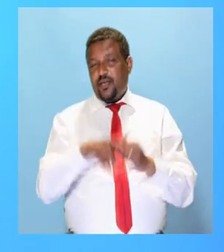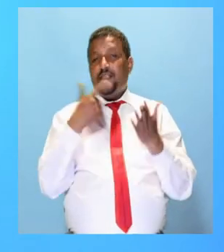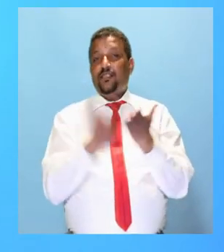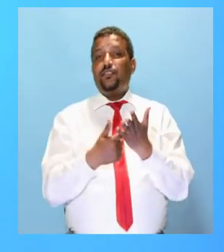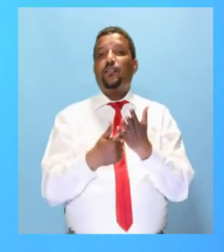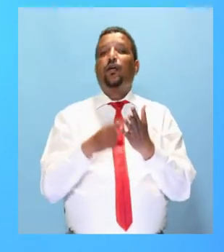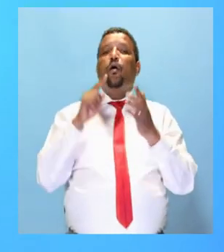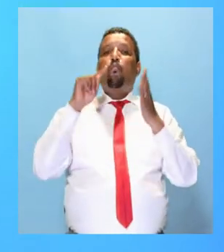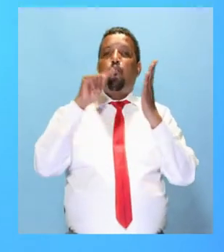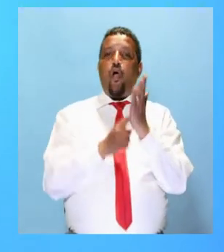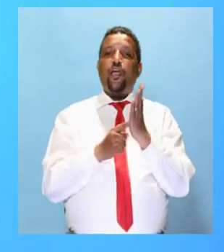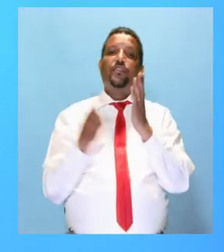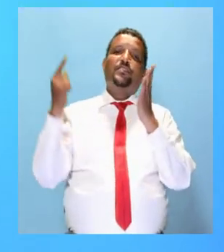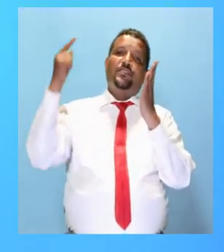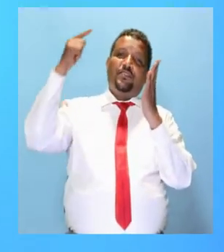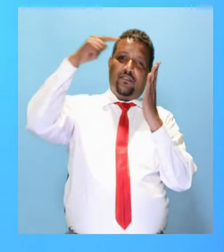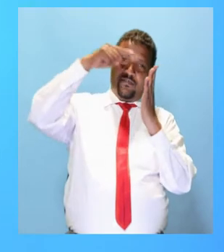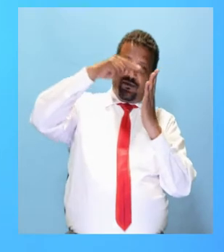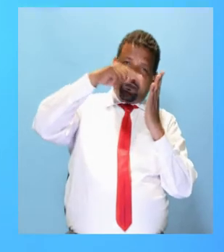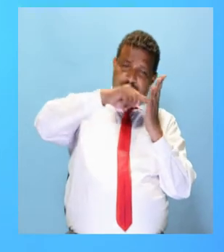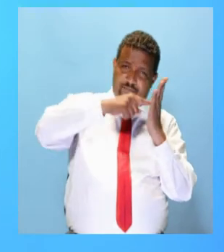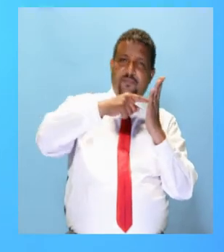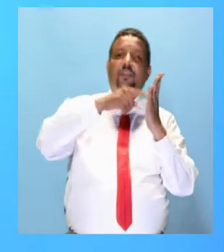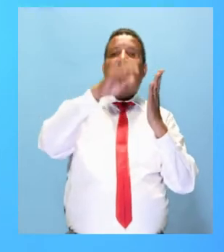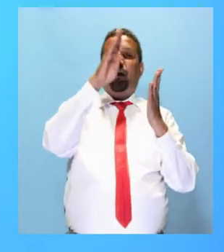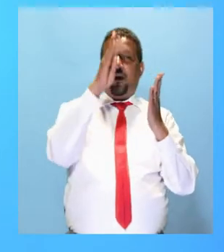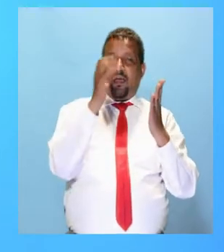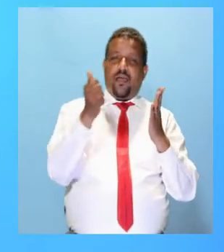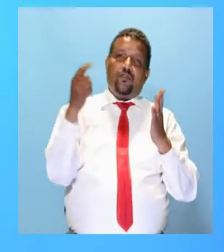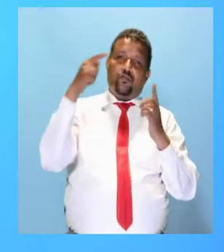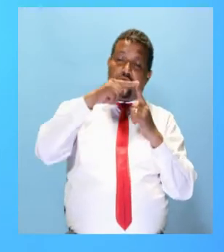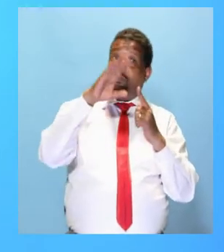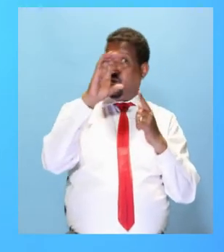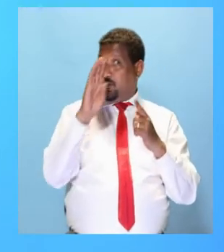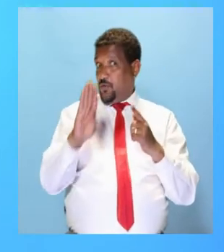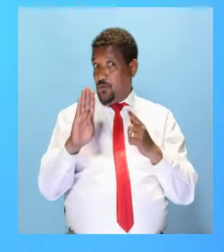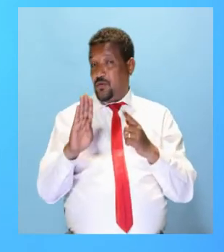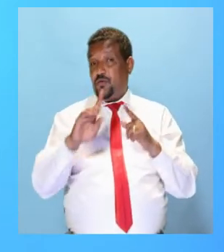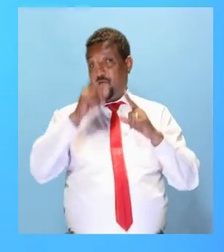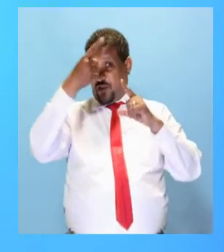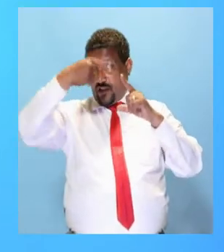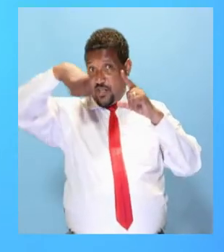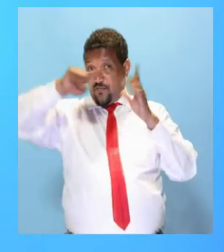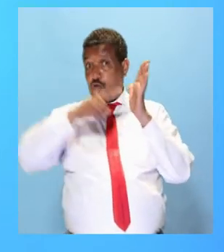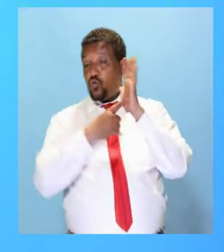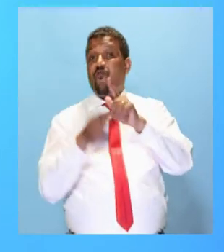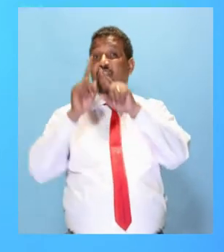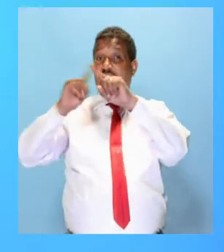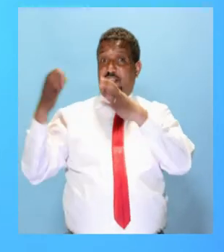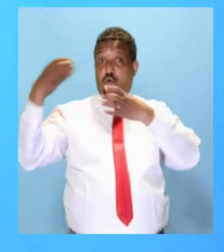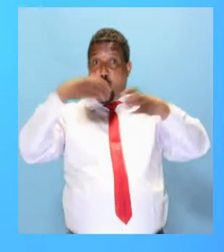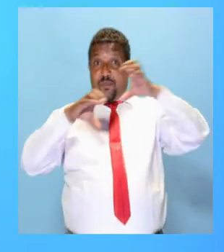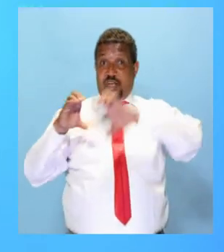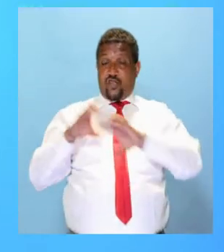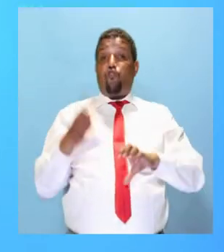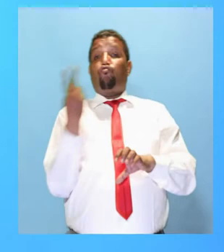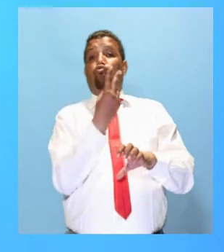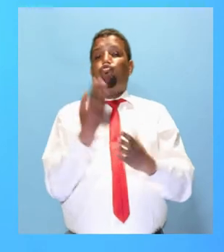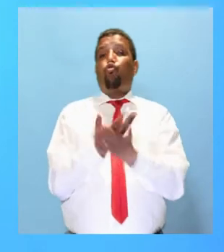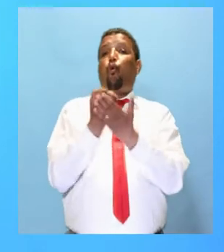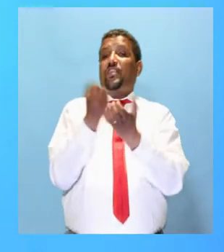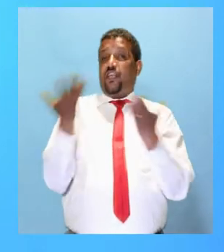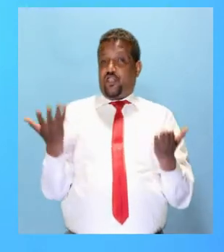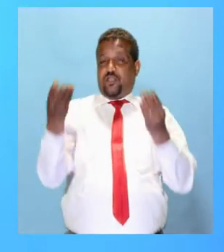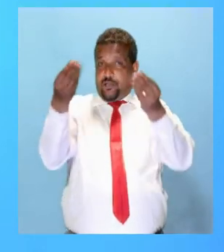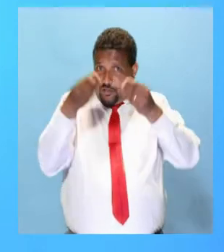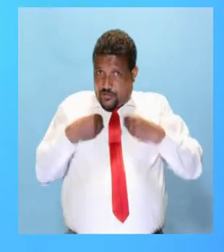B, C, and D, we get the indifference curve. This curve shows the various combinations of the two commodities that gives